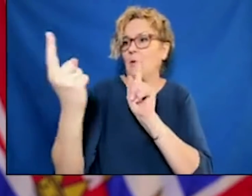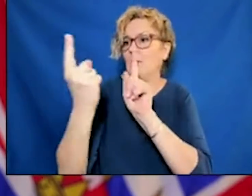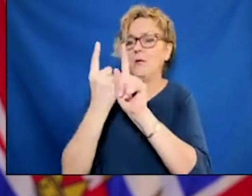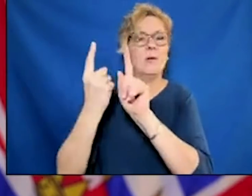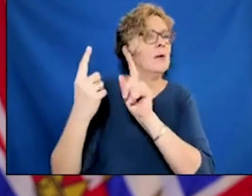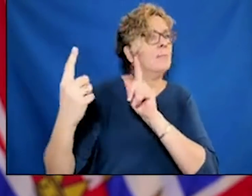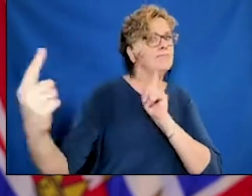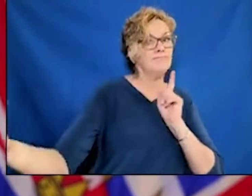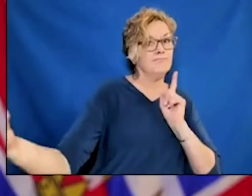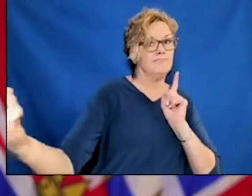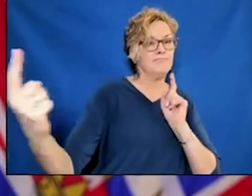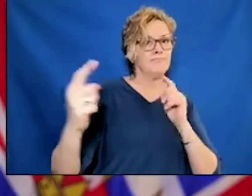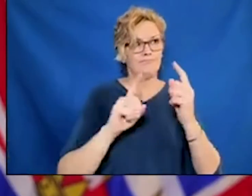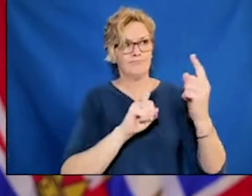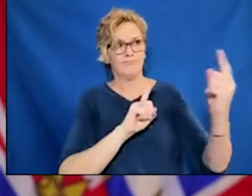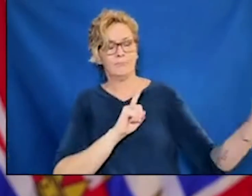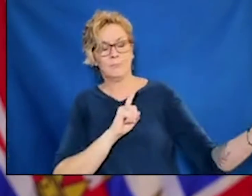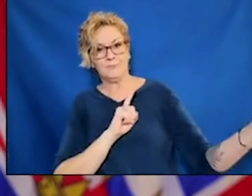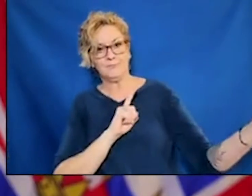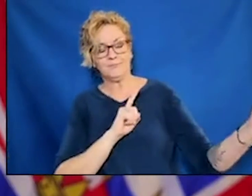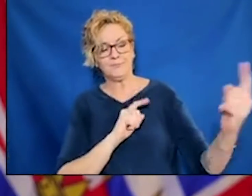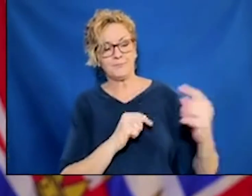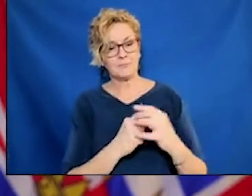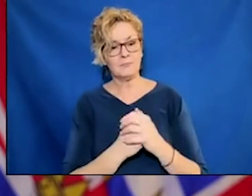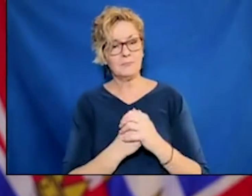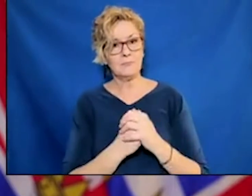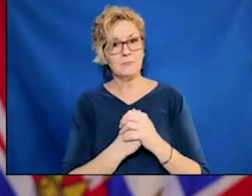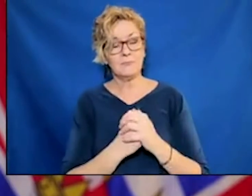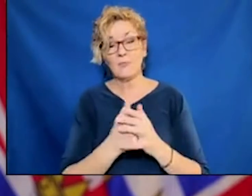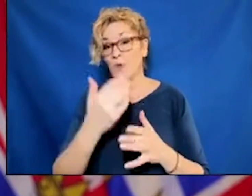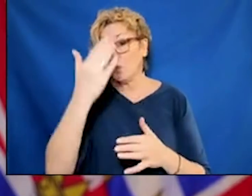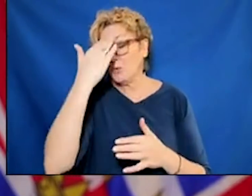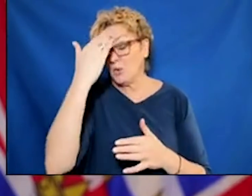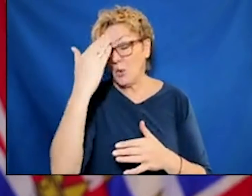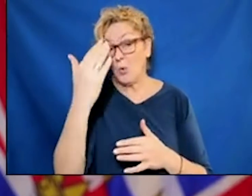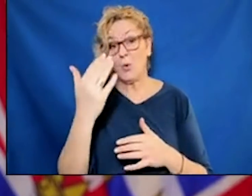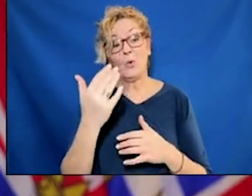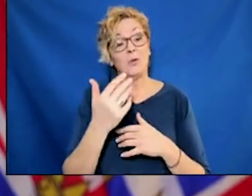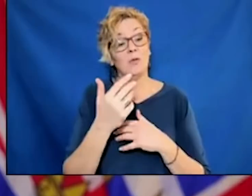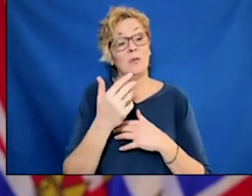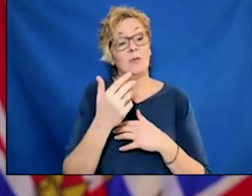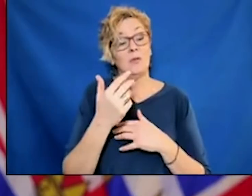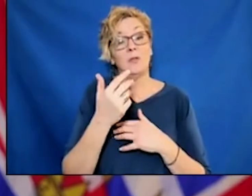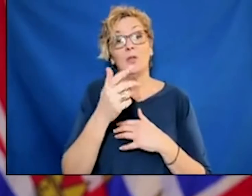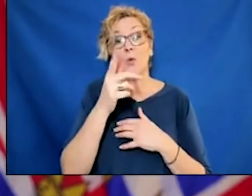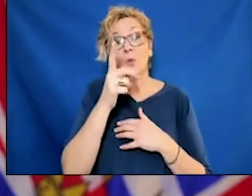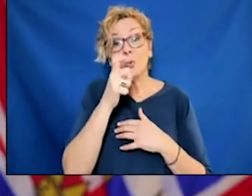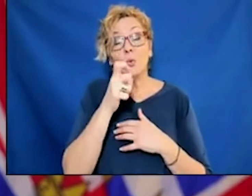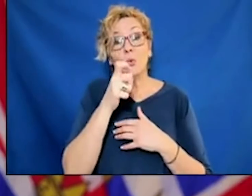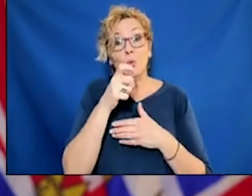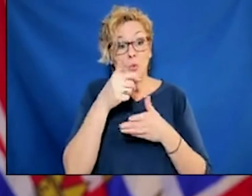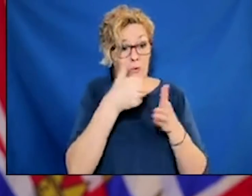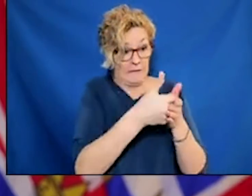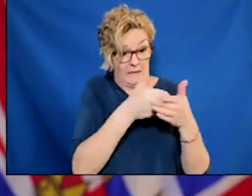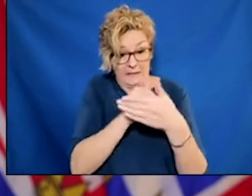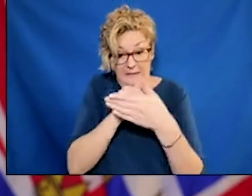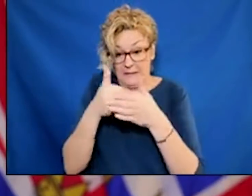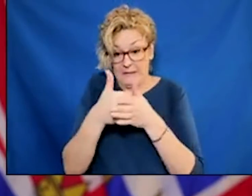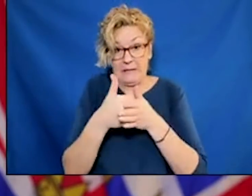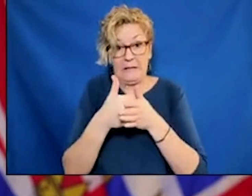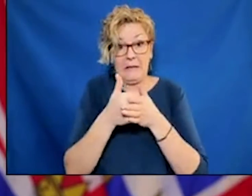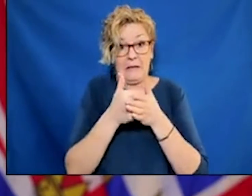have seen, can spread this virus to the people we are closest to, and that is what we want